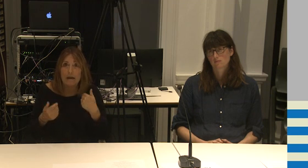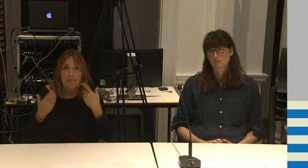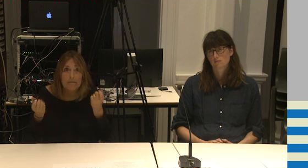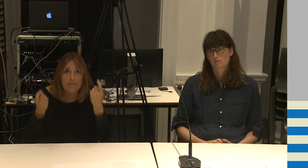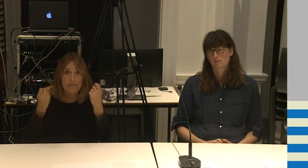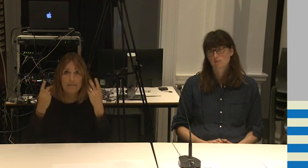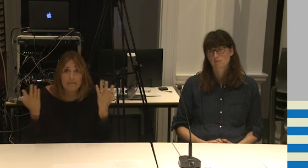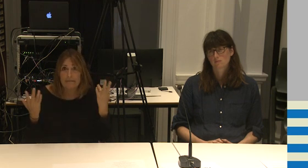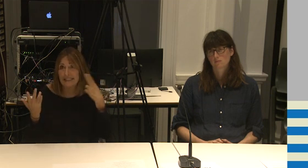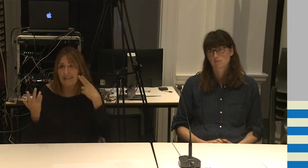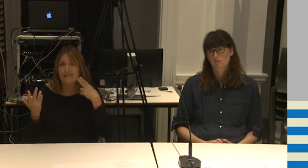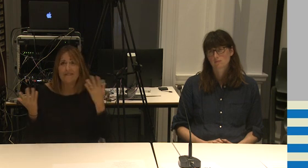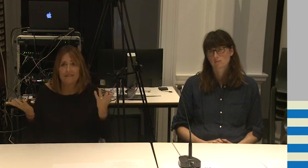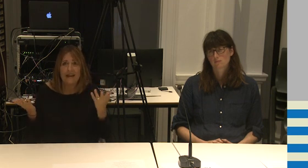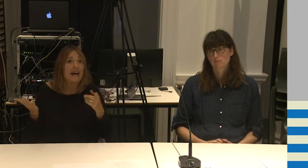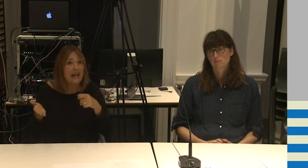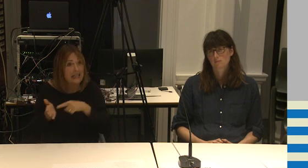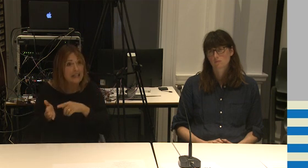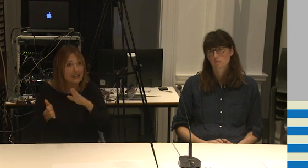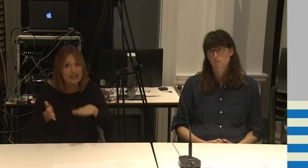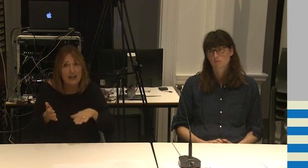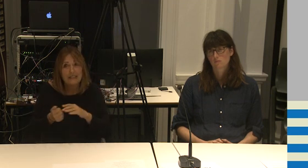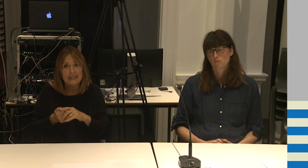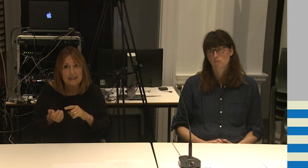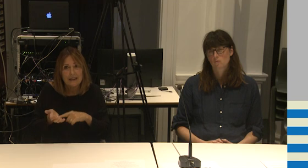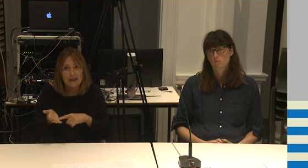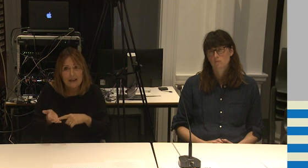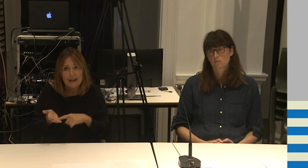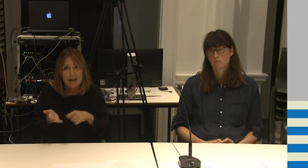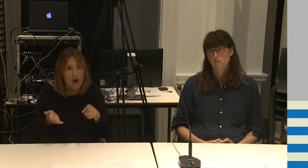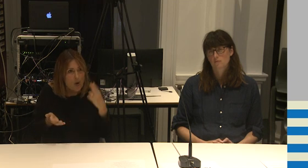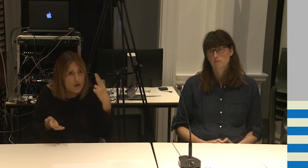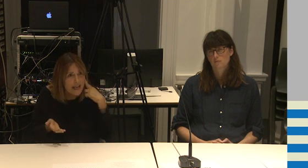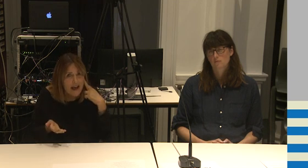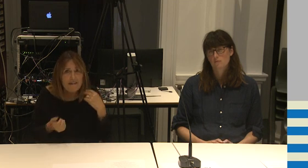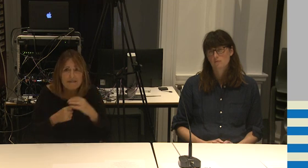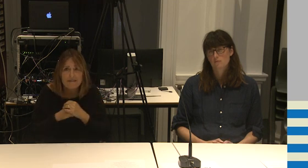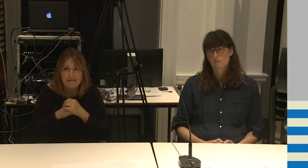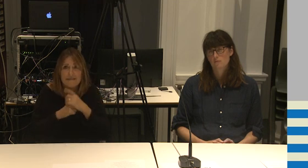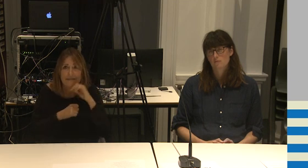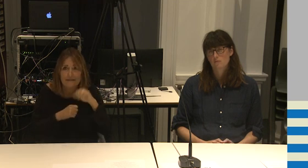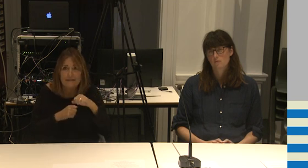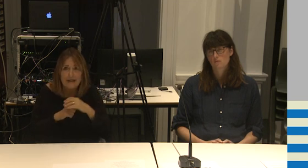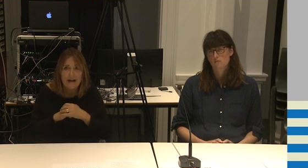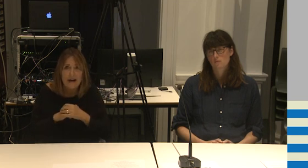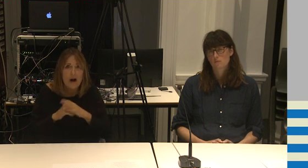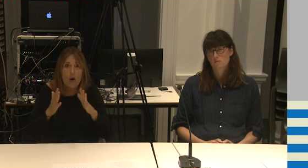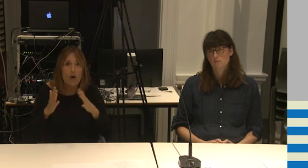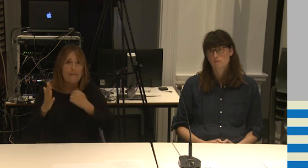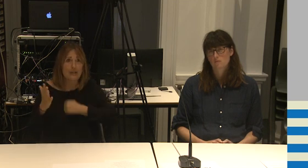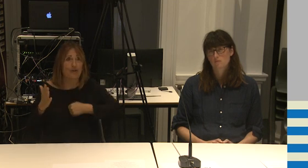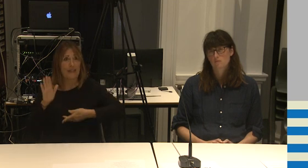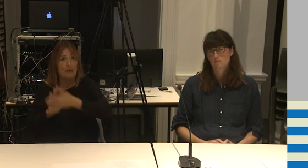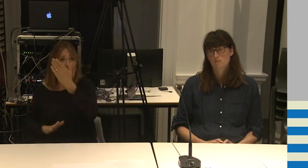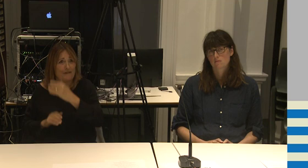don't understand, I'm deaf. And he said, and this little kid said with his nose, said, oh, you're deaf. And I said, yeah. He said, oh, I'm